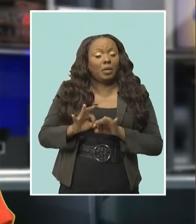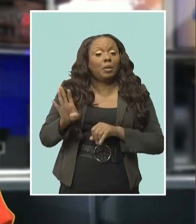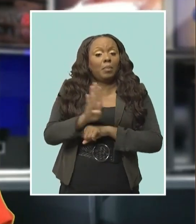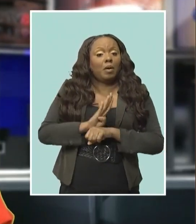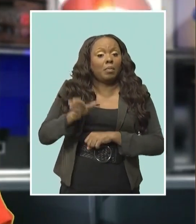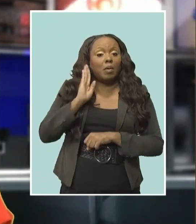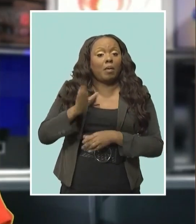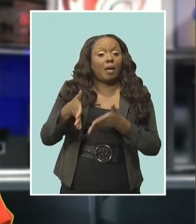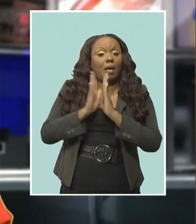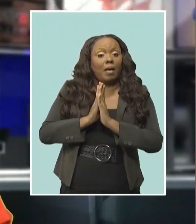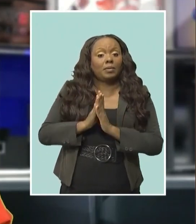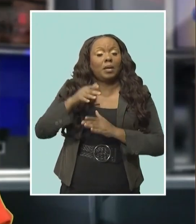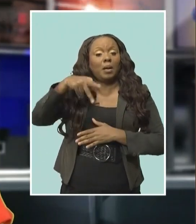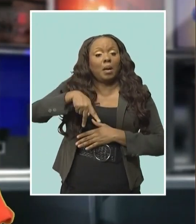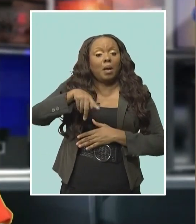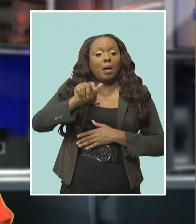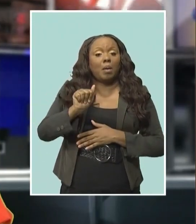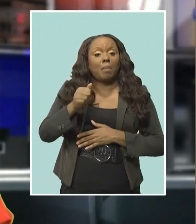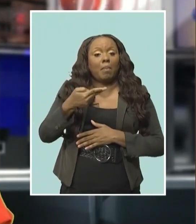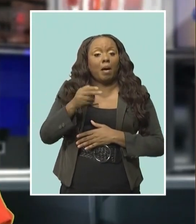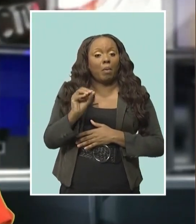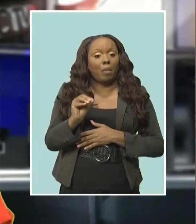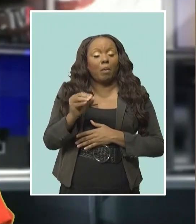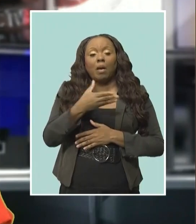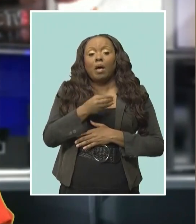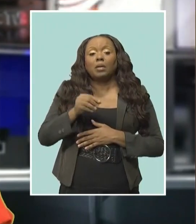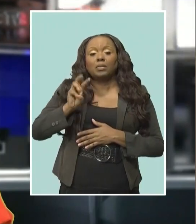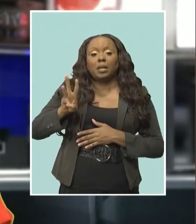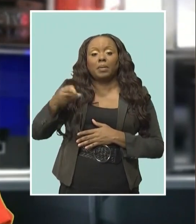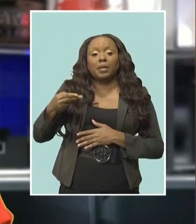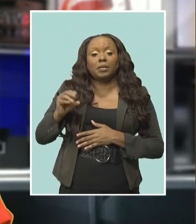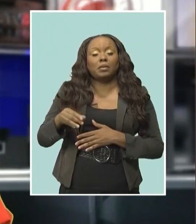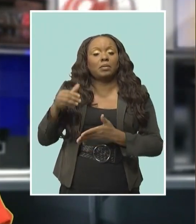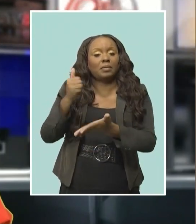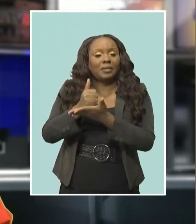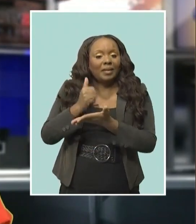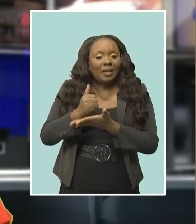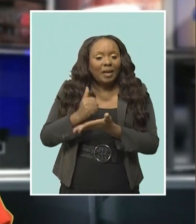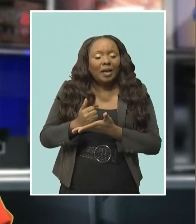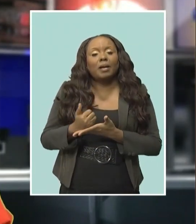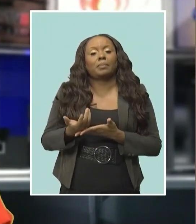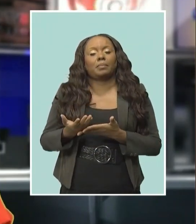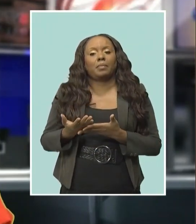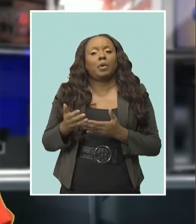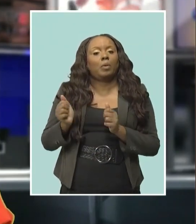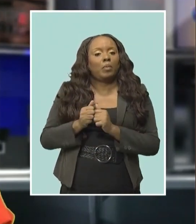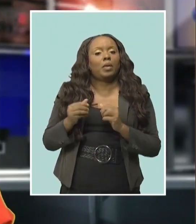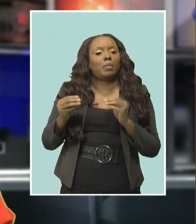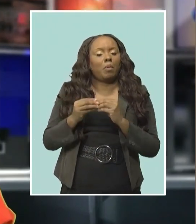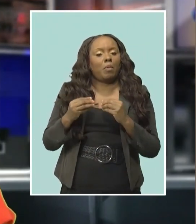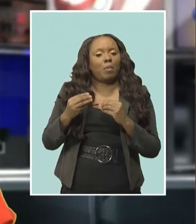Pan-American and World Health Organizations to provide a toolkit to help with the lack of capacity in this area.